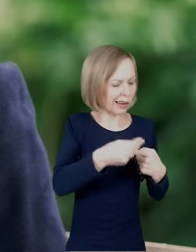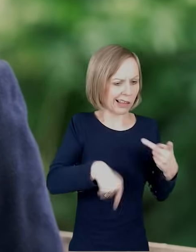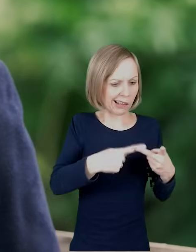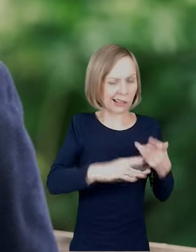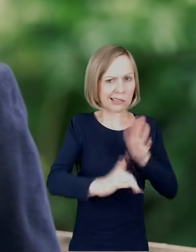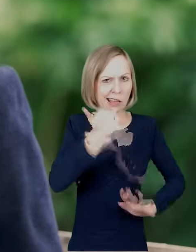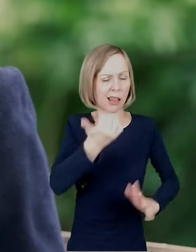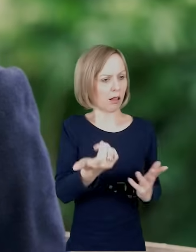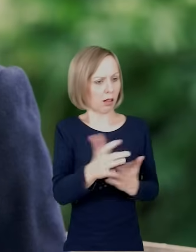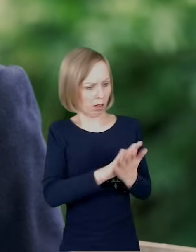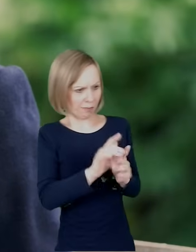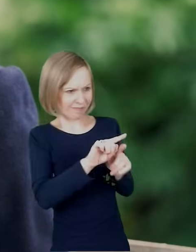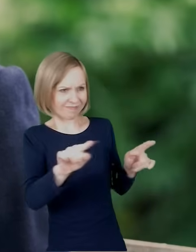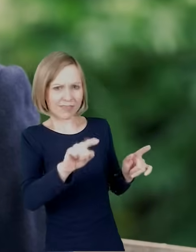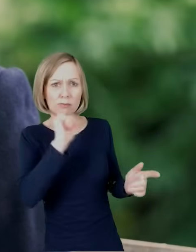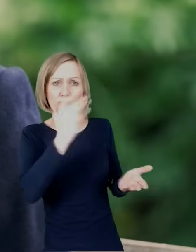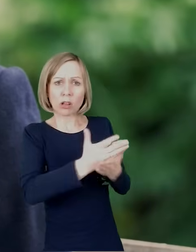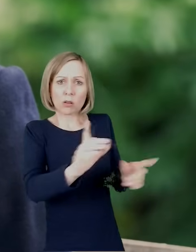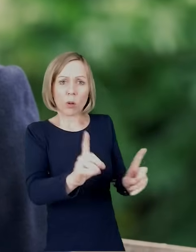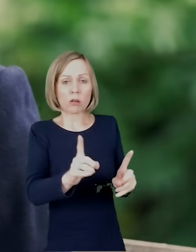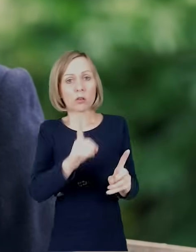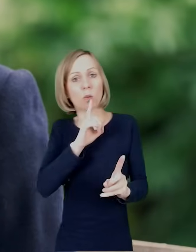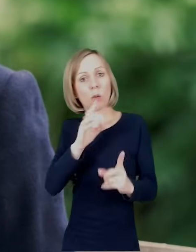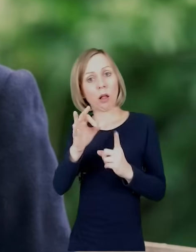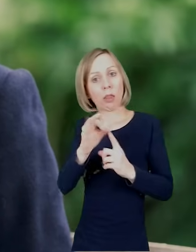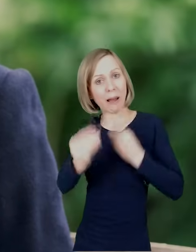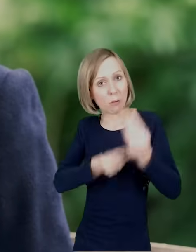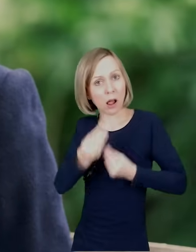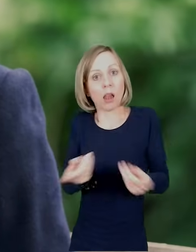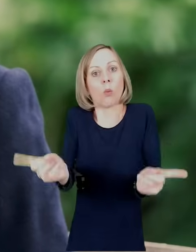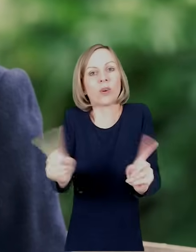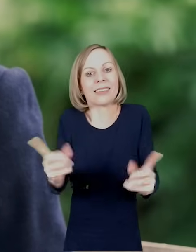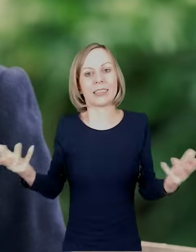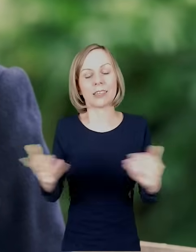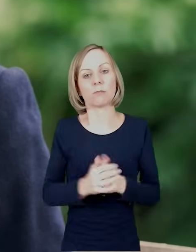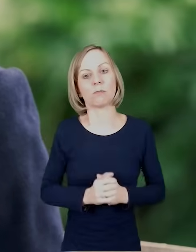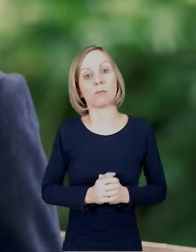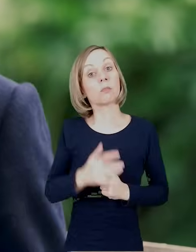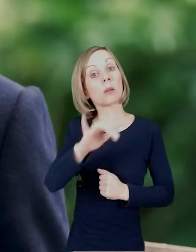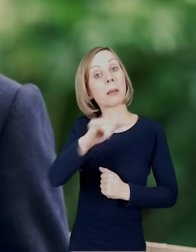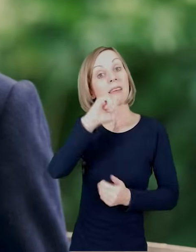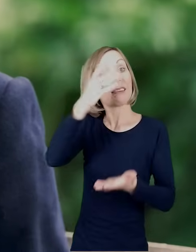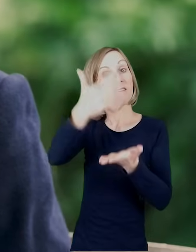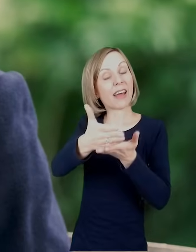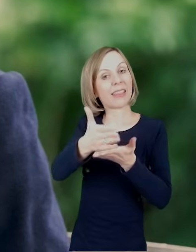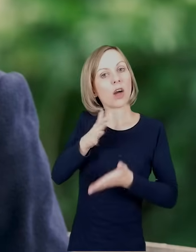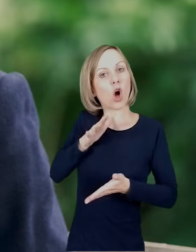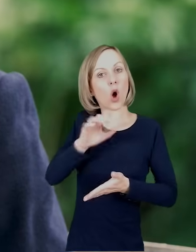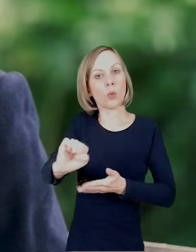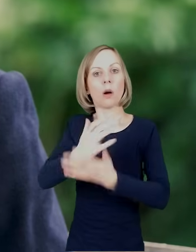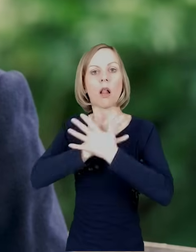So if it's not about money or gifts and abilities, what is it that these slaves were entrusted with? What is this parable